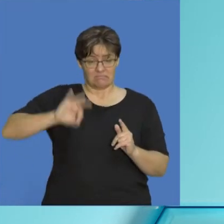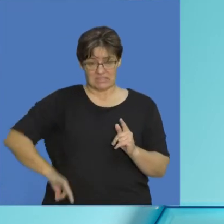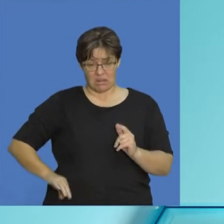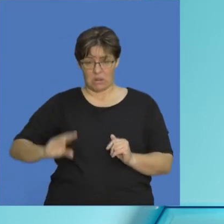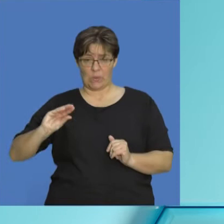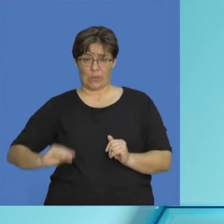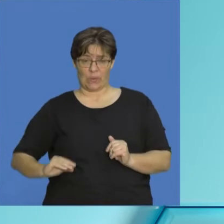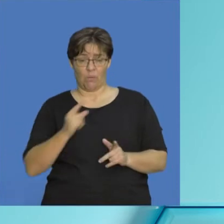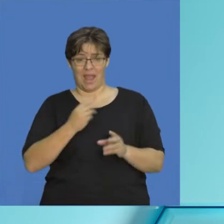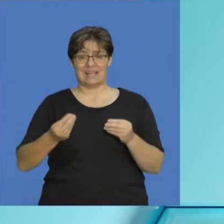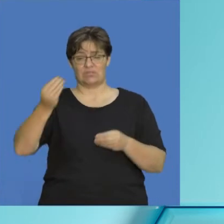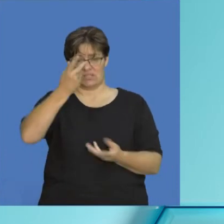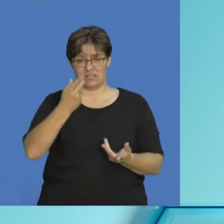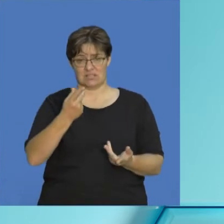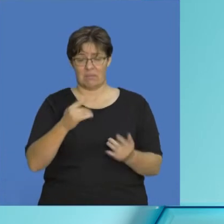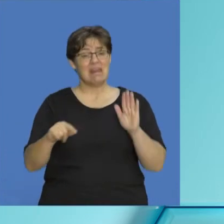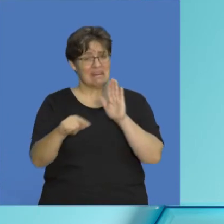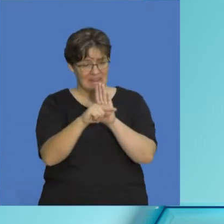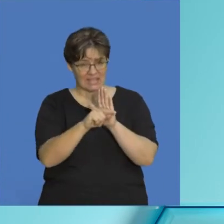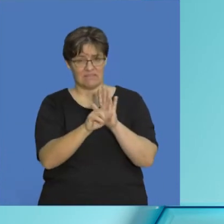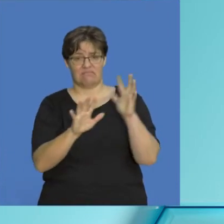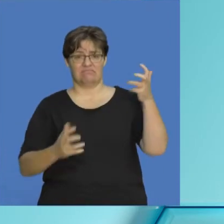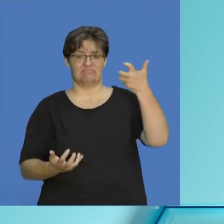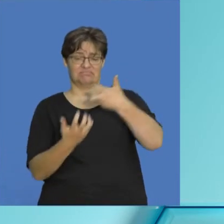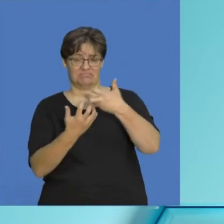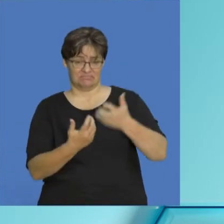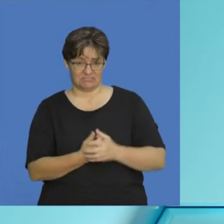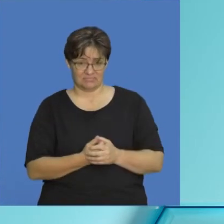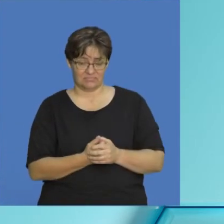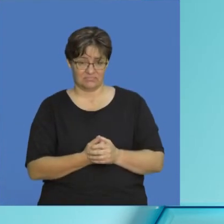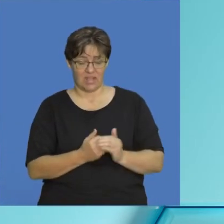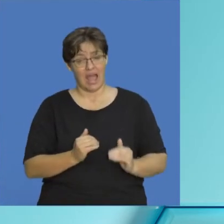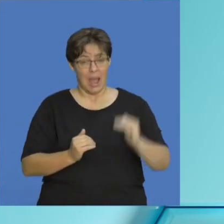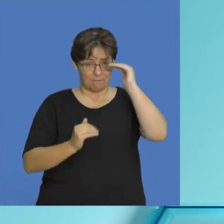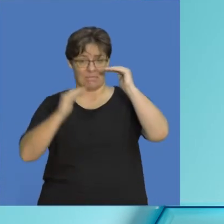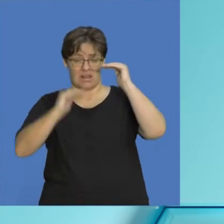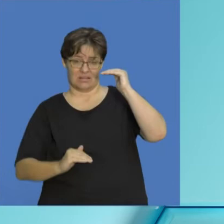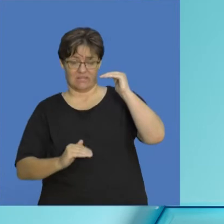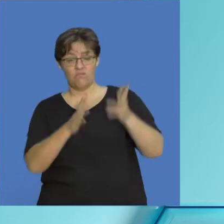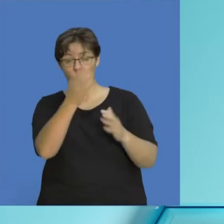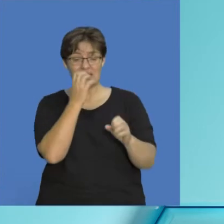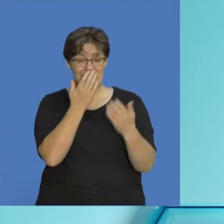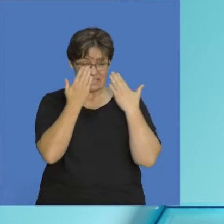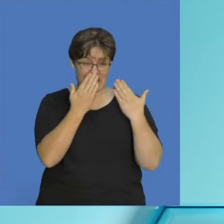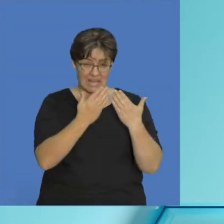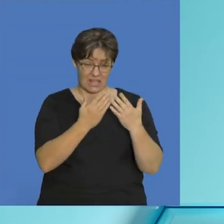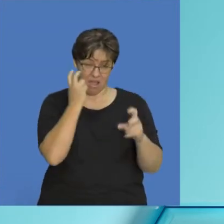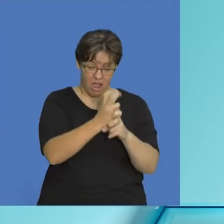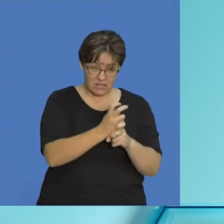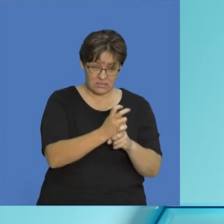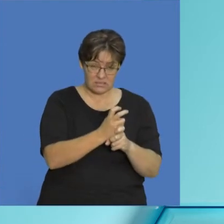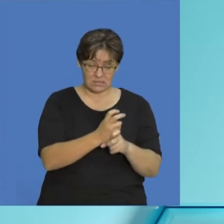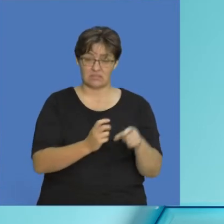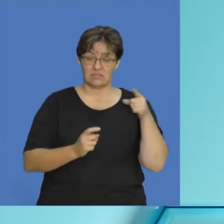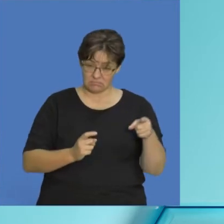pocket. Those two have negative correlation in a way. Okay. So maybe if you study hard, you can